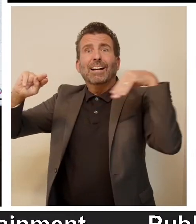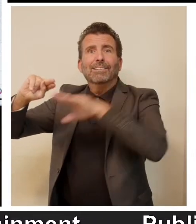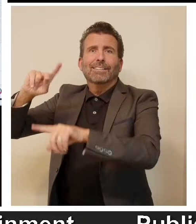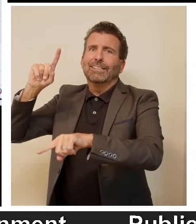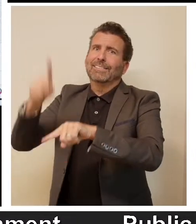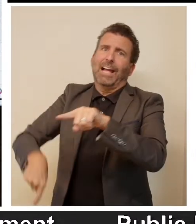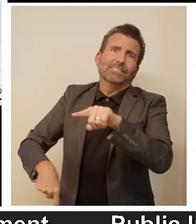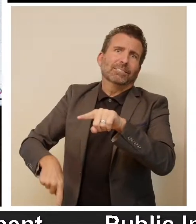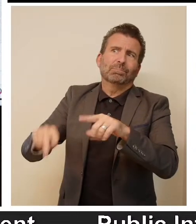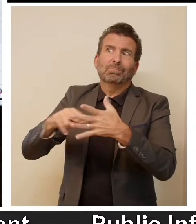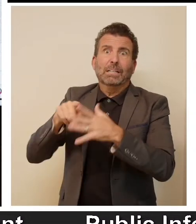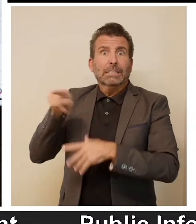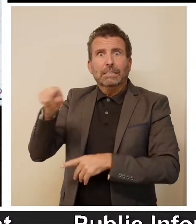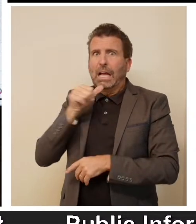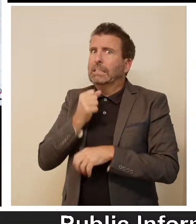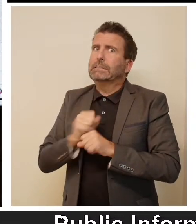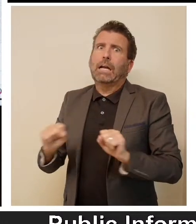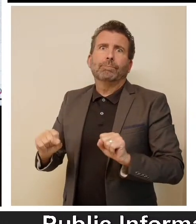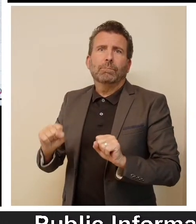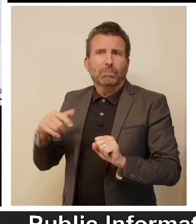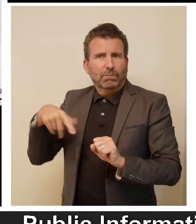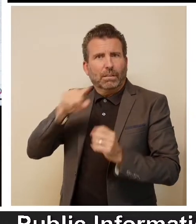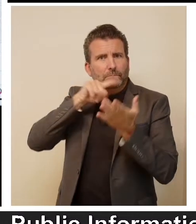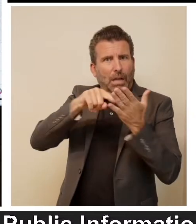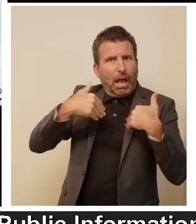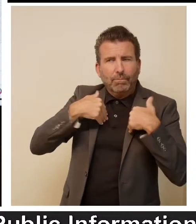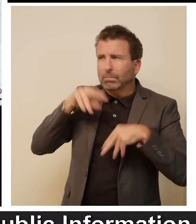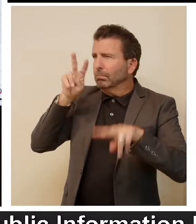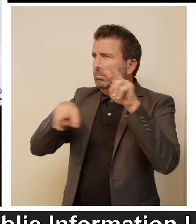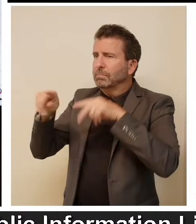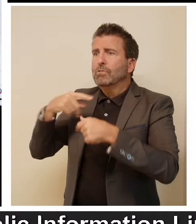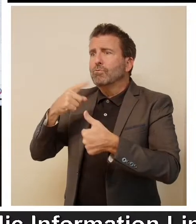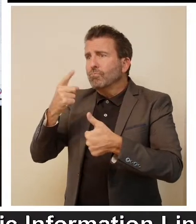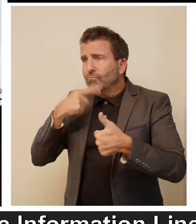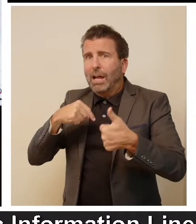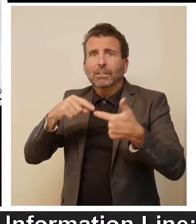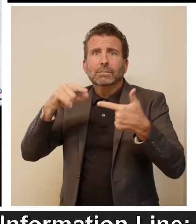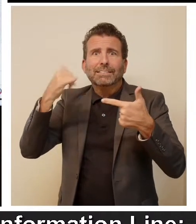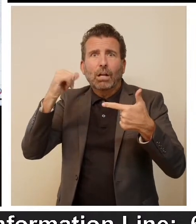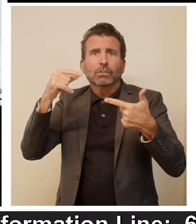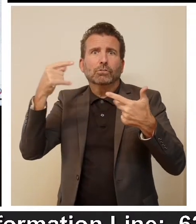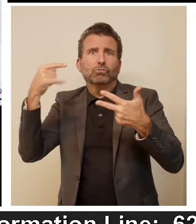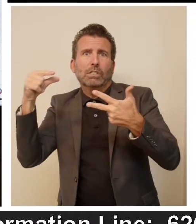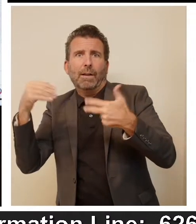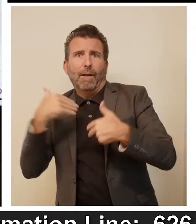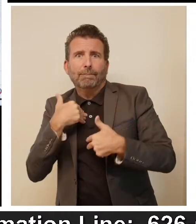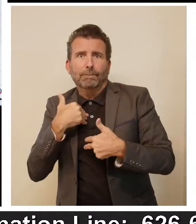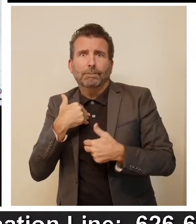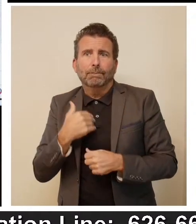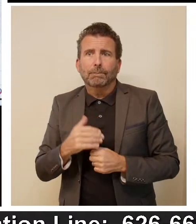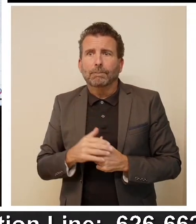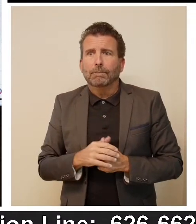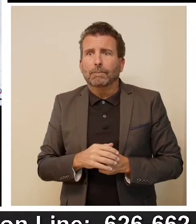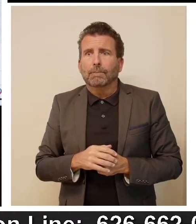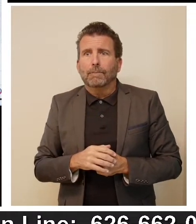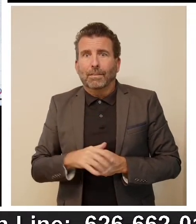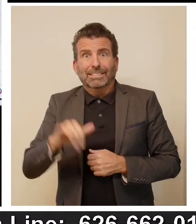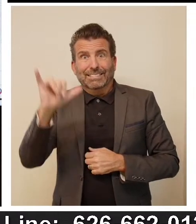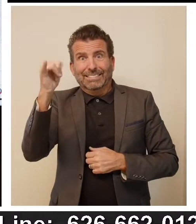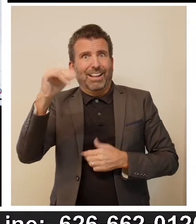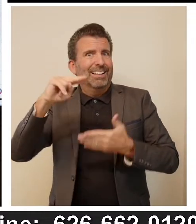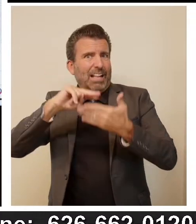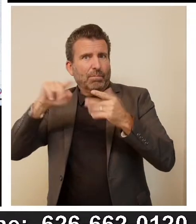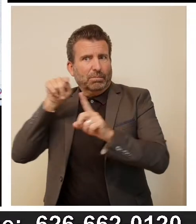conditions make it dangerous for entry or use. A yellow tag building is partially restricted for